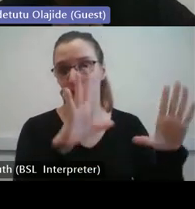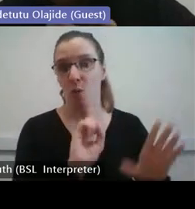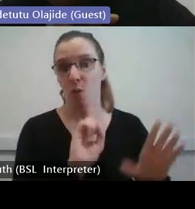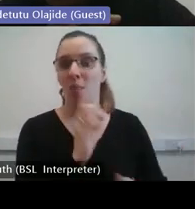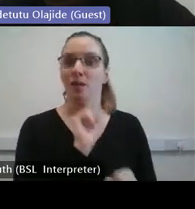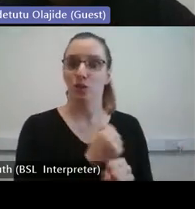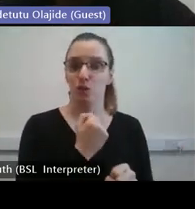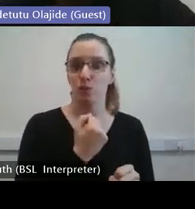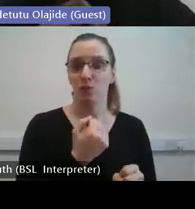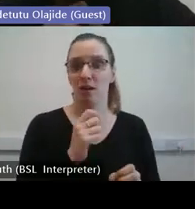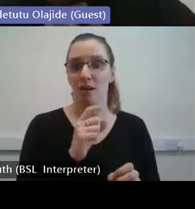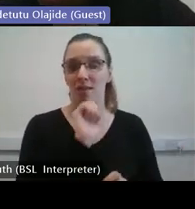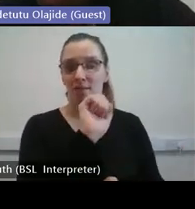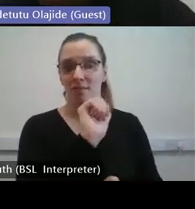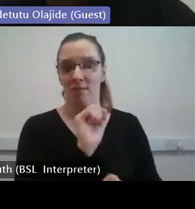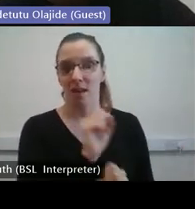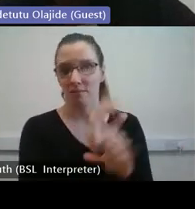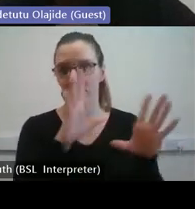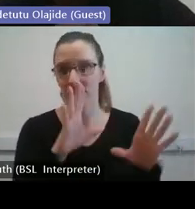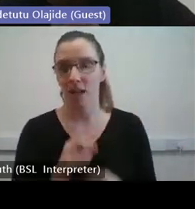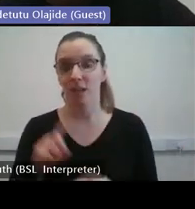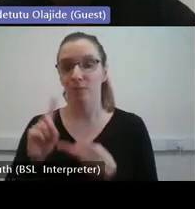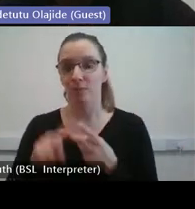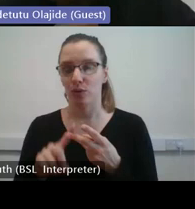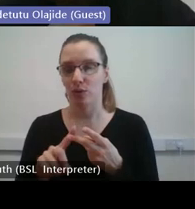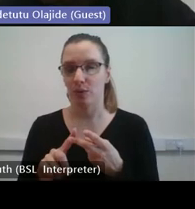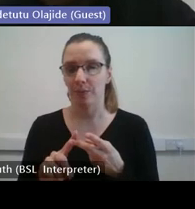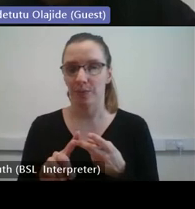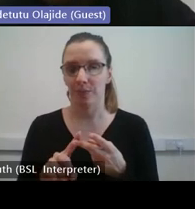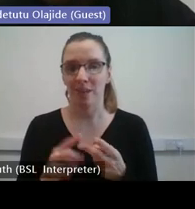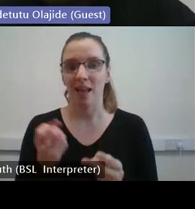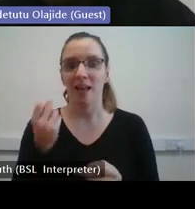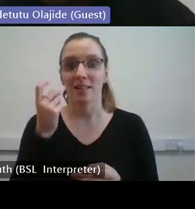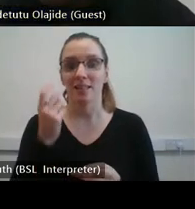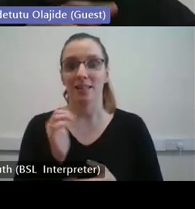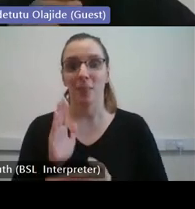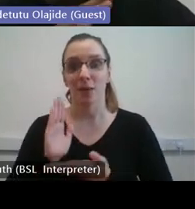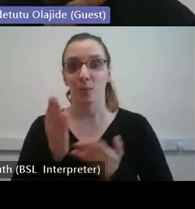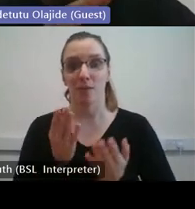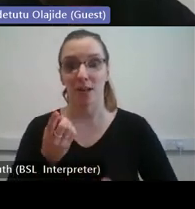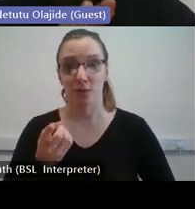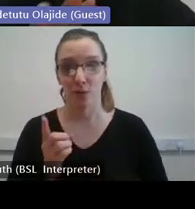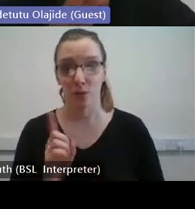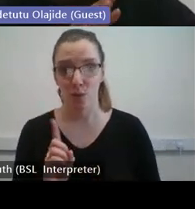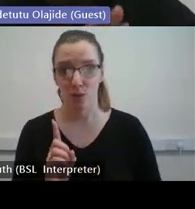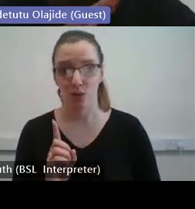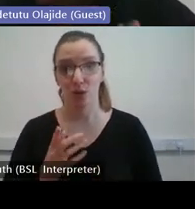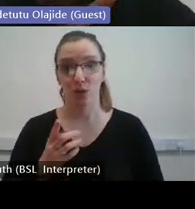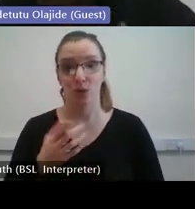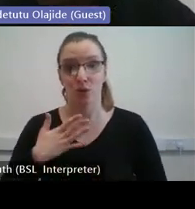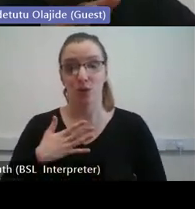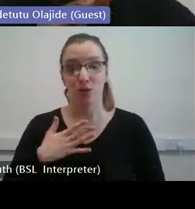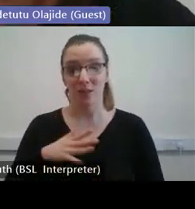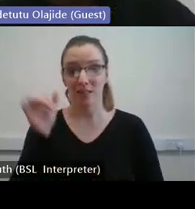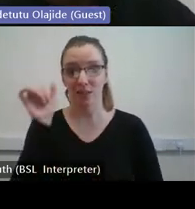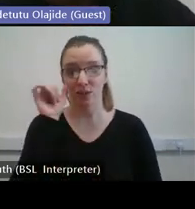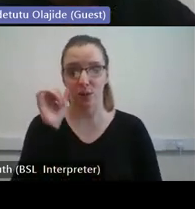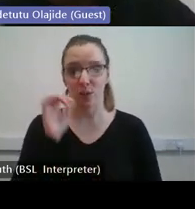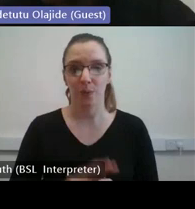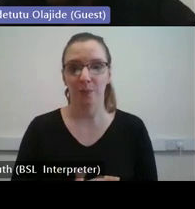for? Then two, do you understand what they can provide? And if that